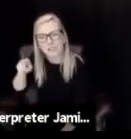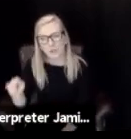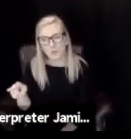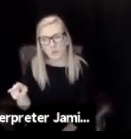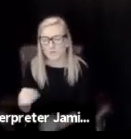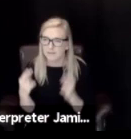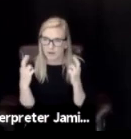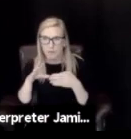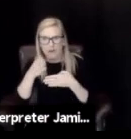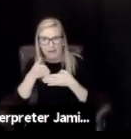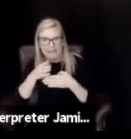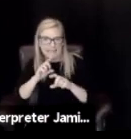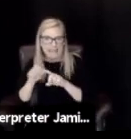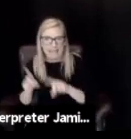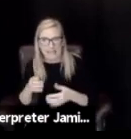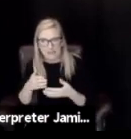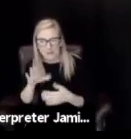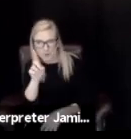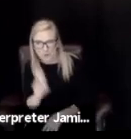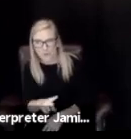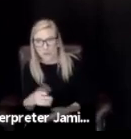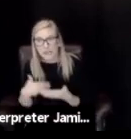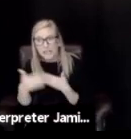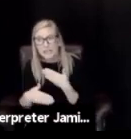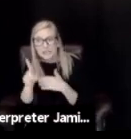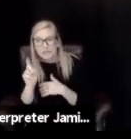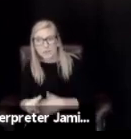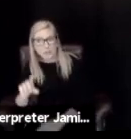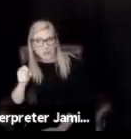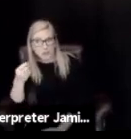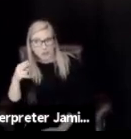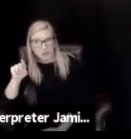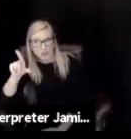Sunny. Next question, Shelby.